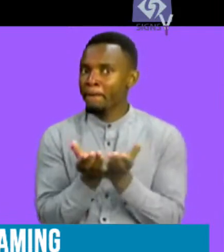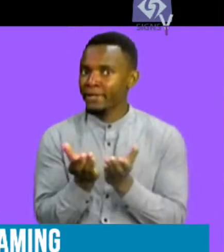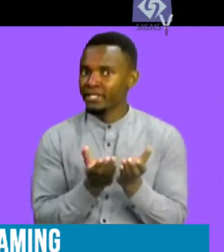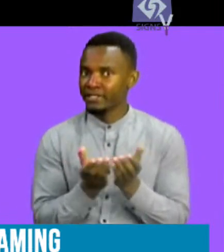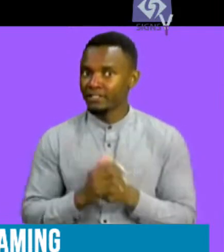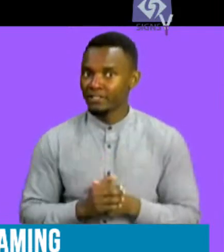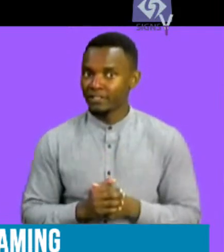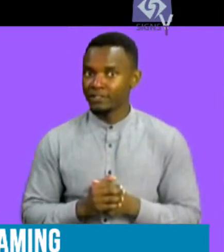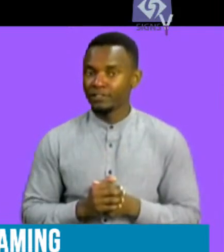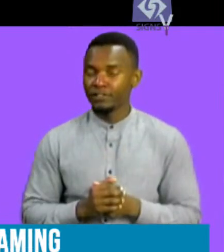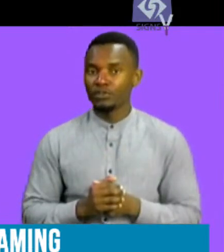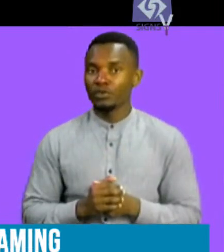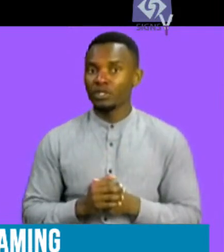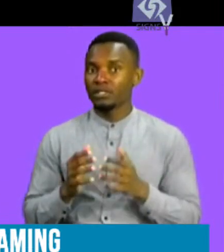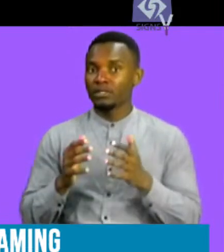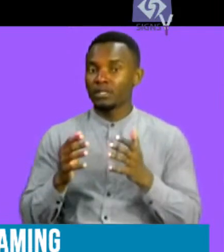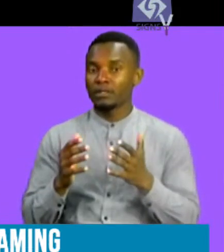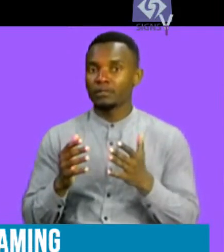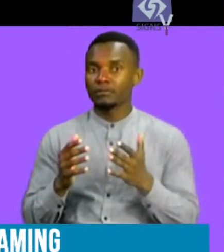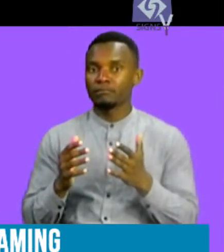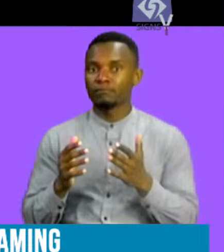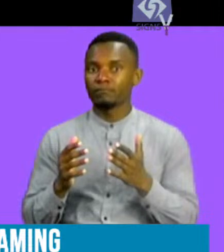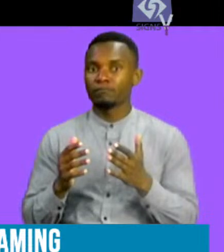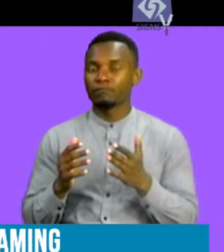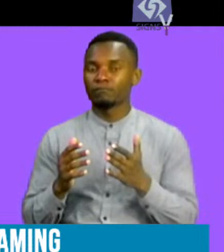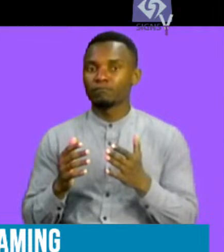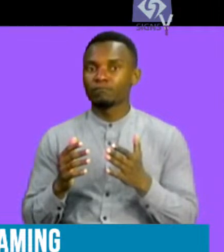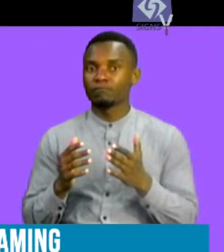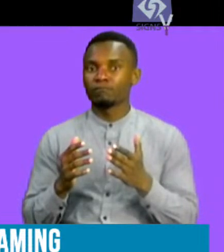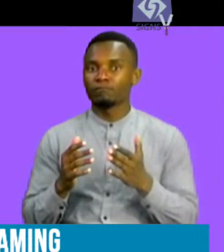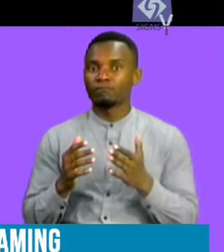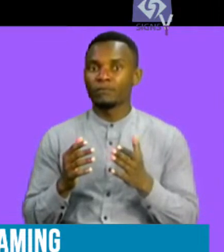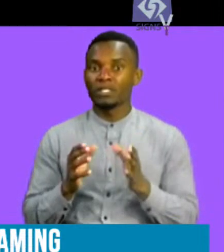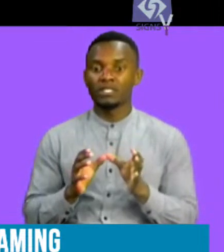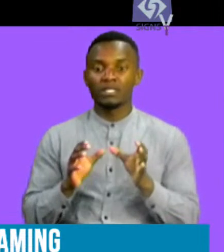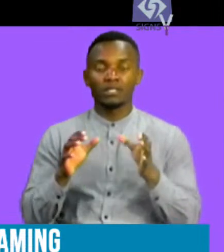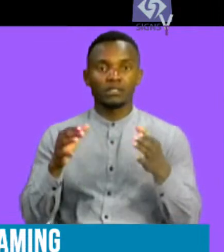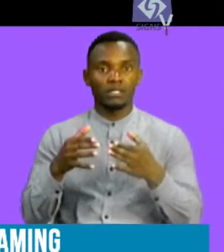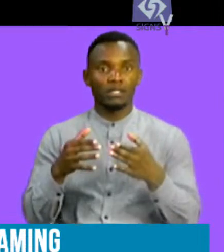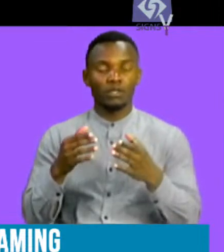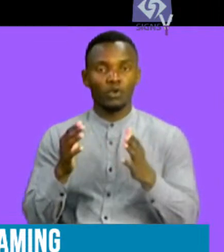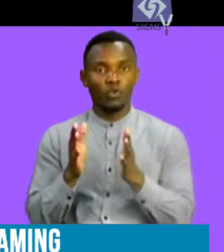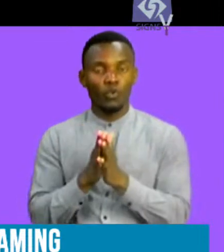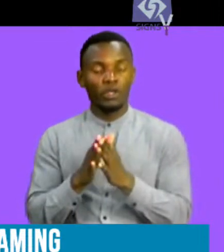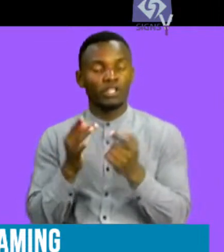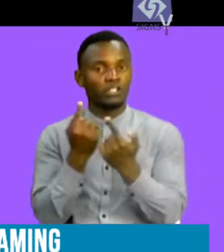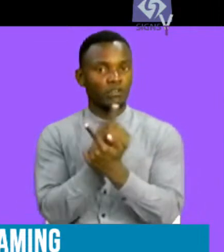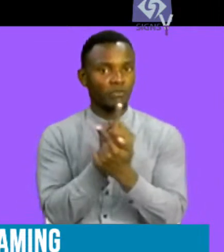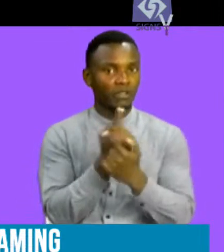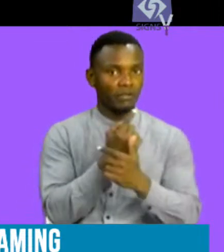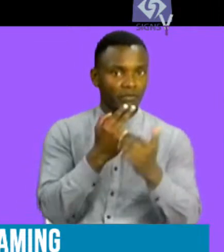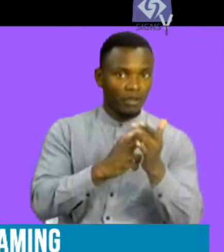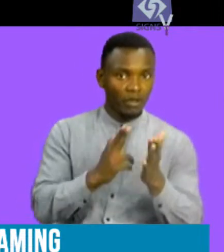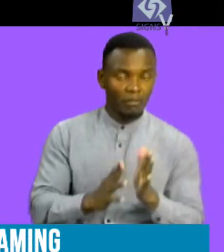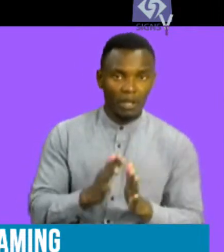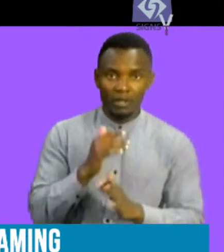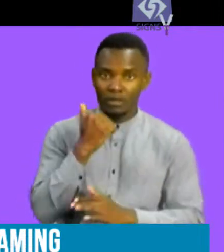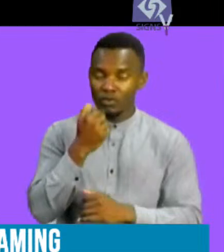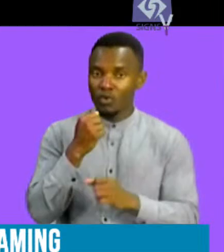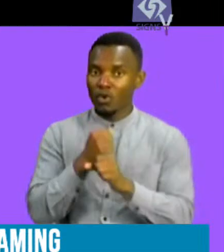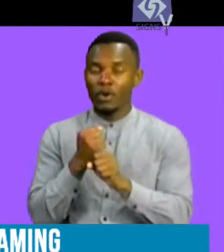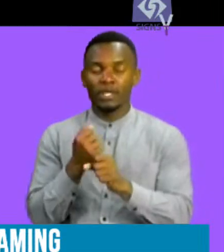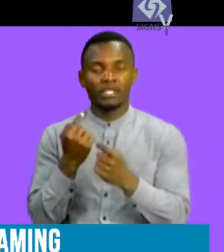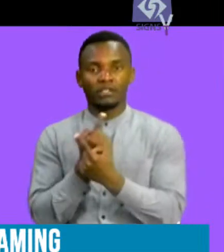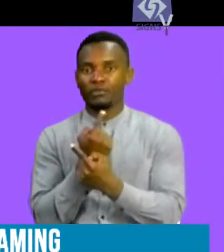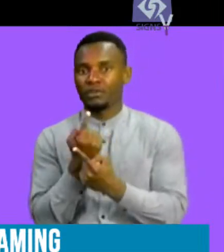a cross-cutting sector working group that has partners who are strong in all these